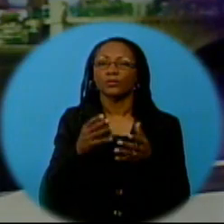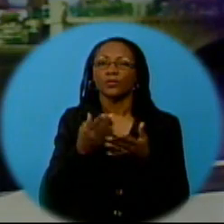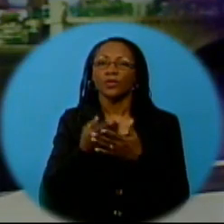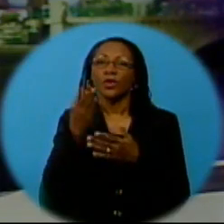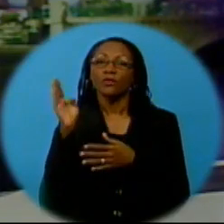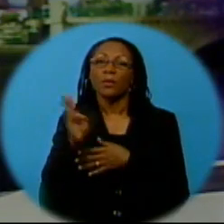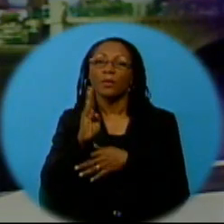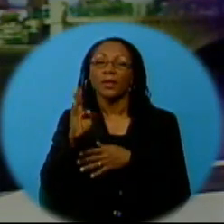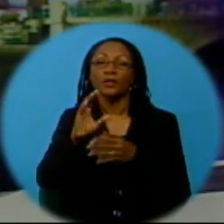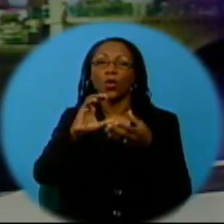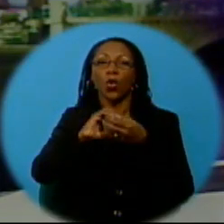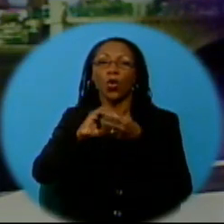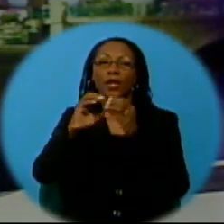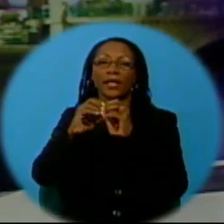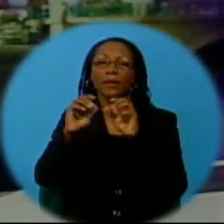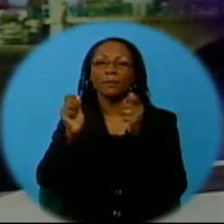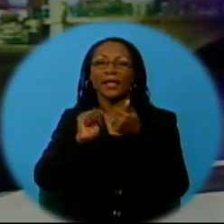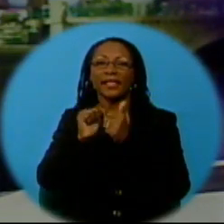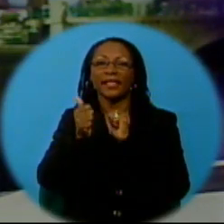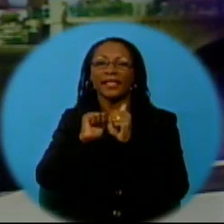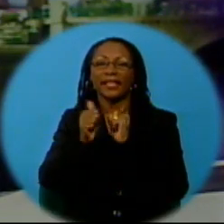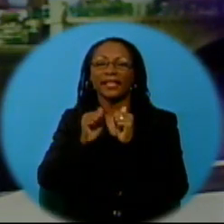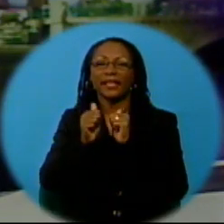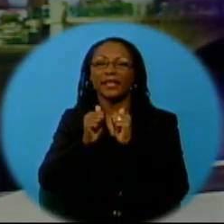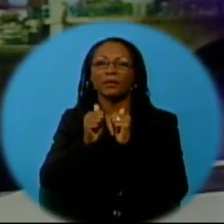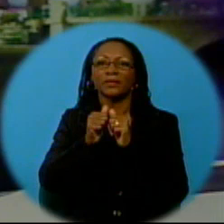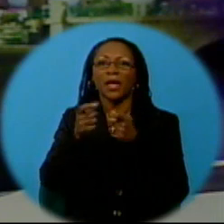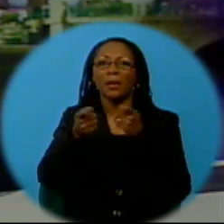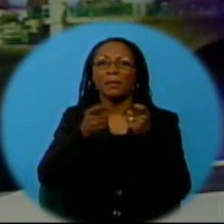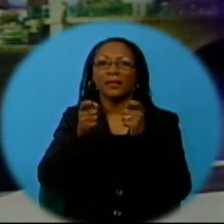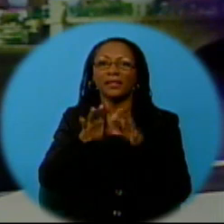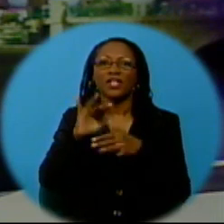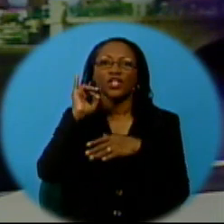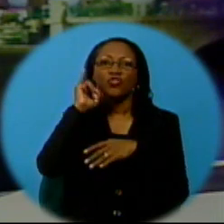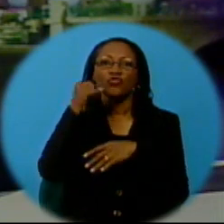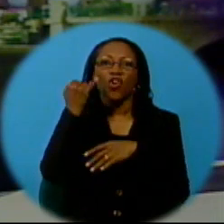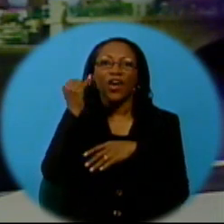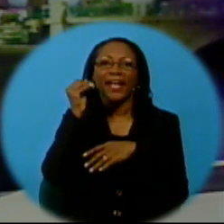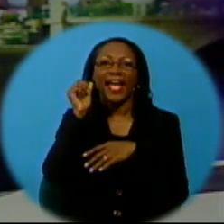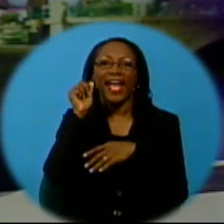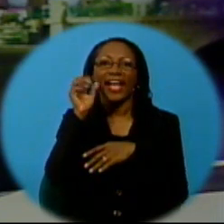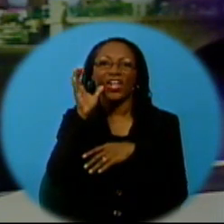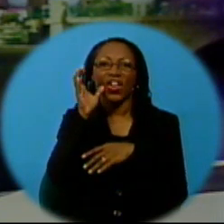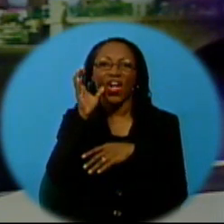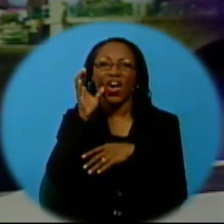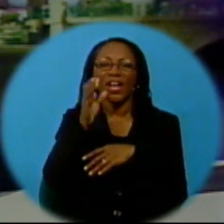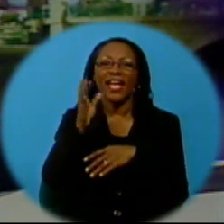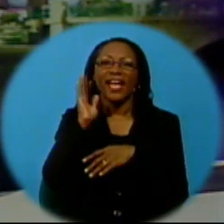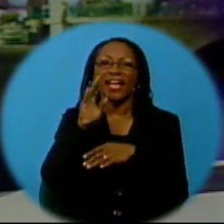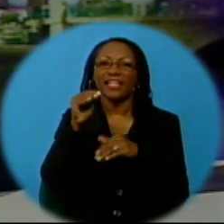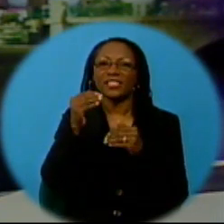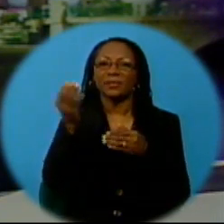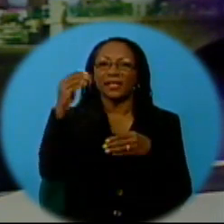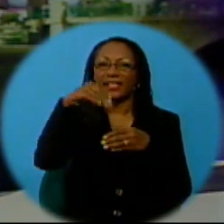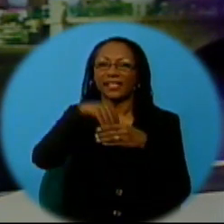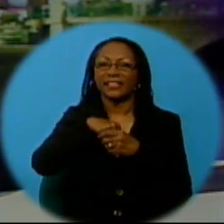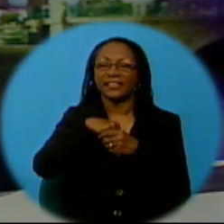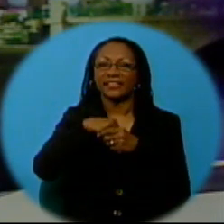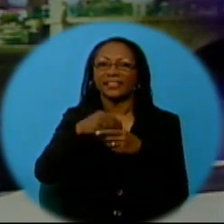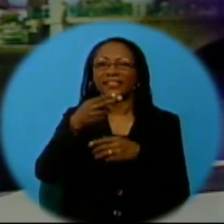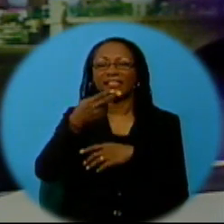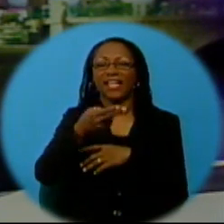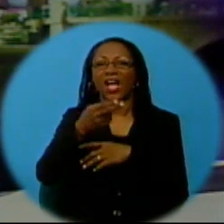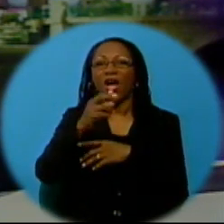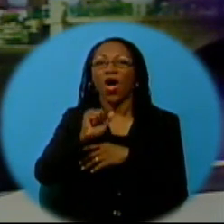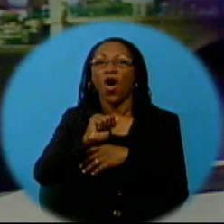Former Barbados Olympic Games Athletics Assistant Manager Joyann Clark has been inducted into the Hall of Fame of her college alma